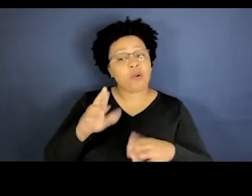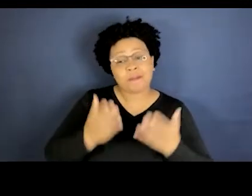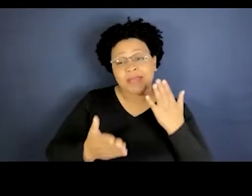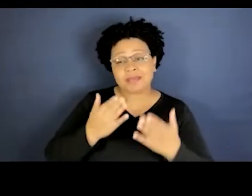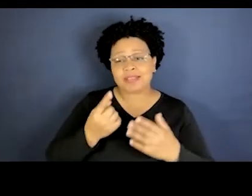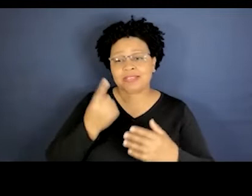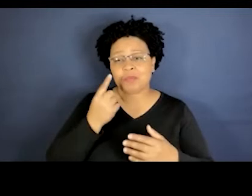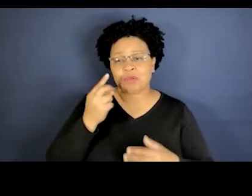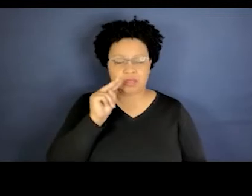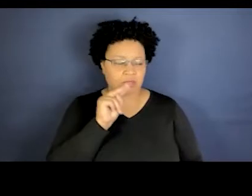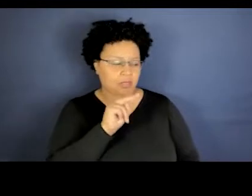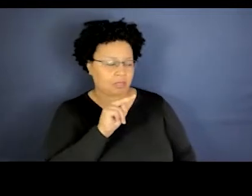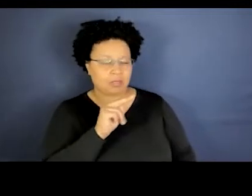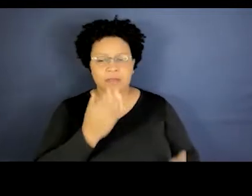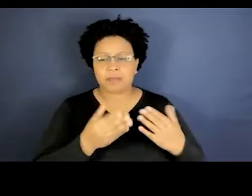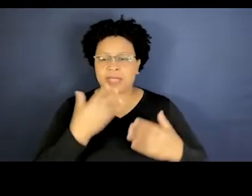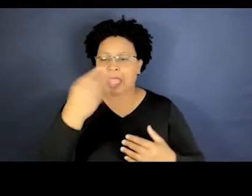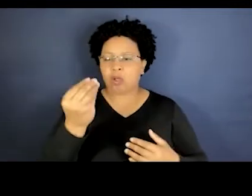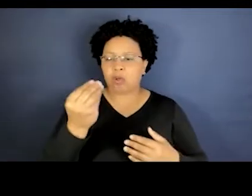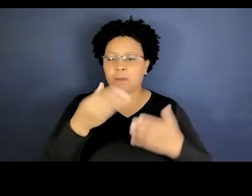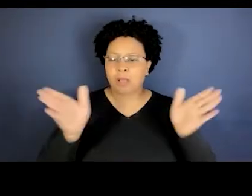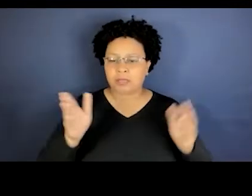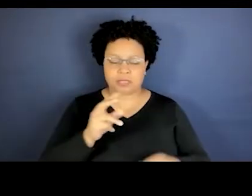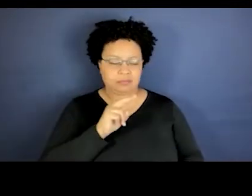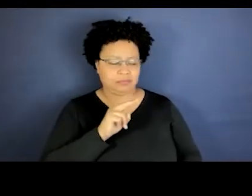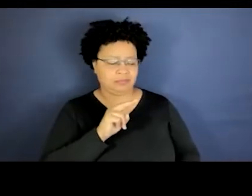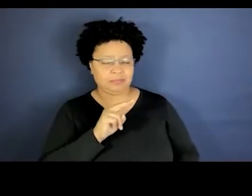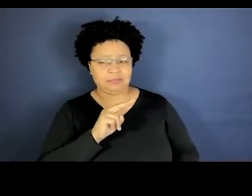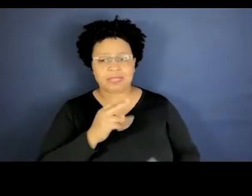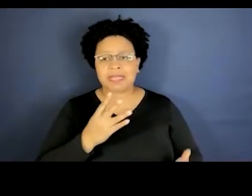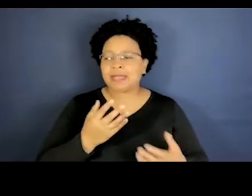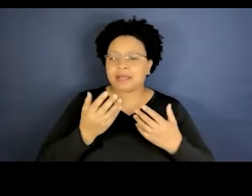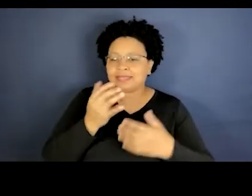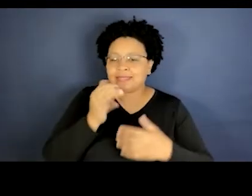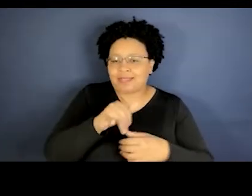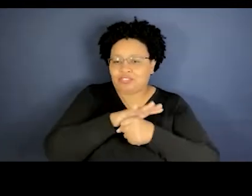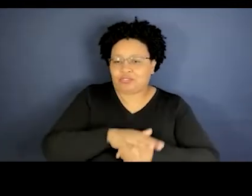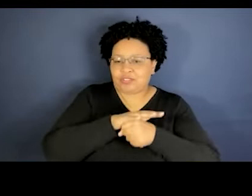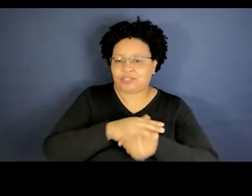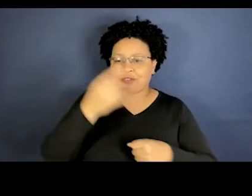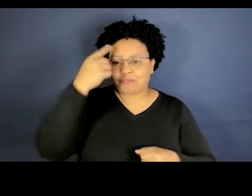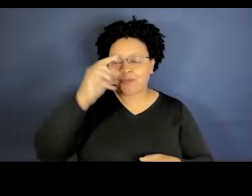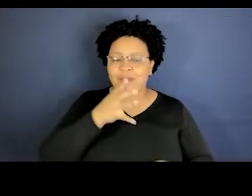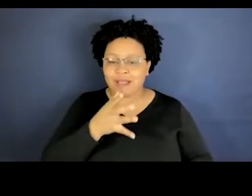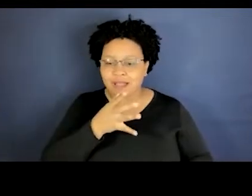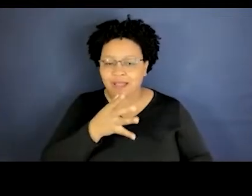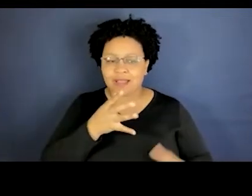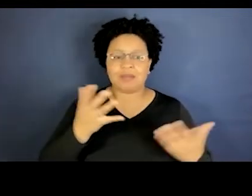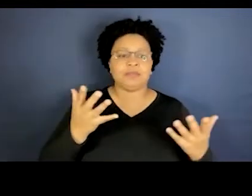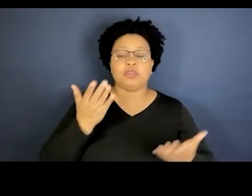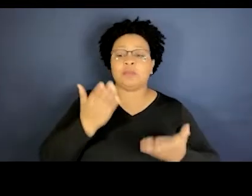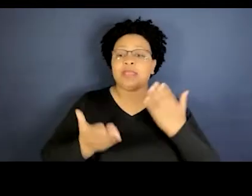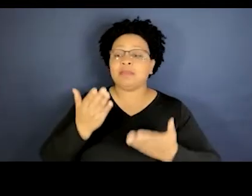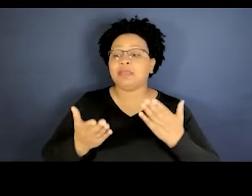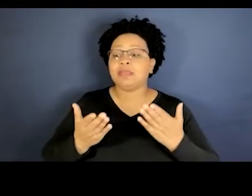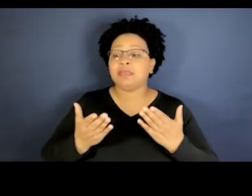a grocery store. There's all these different stressors, right, that are coming from outside, coming into the family's life, that the